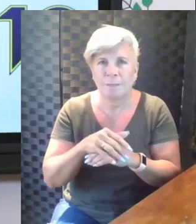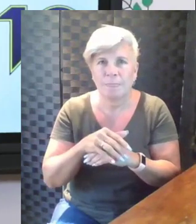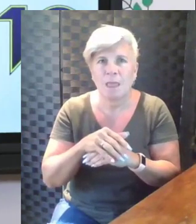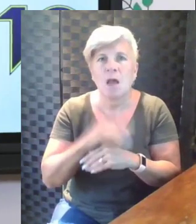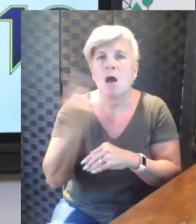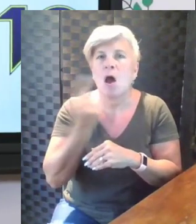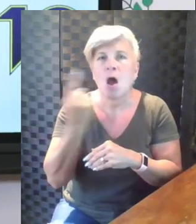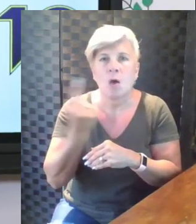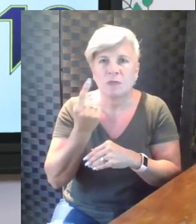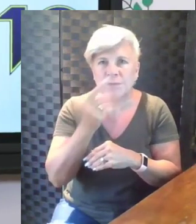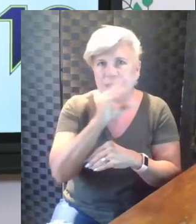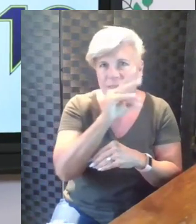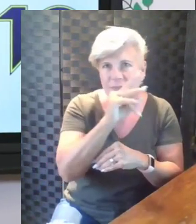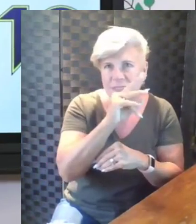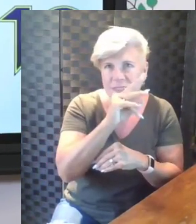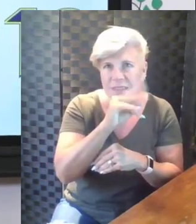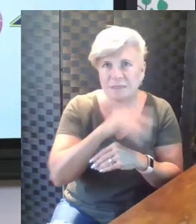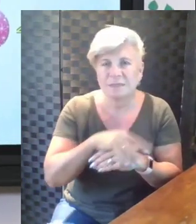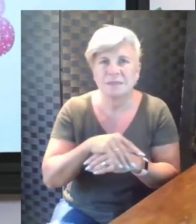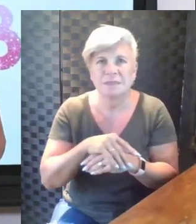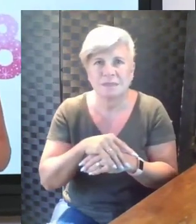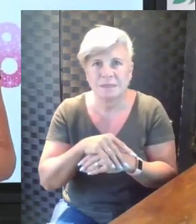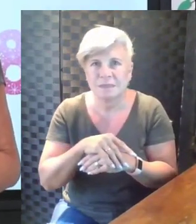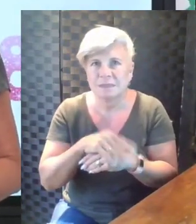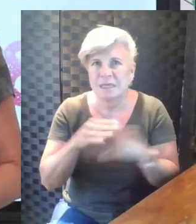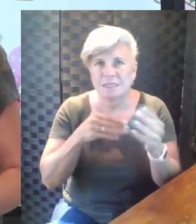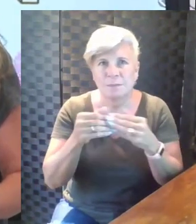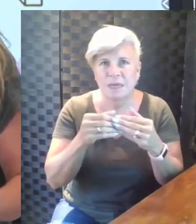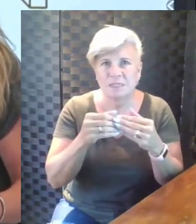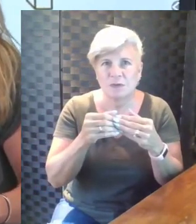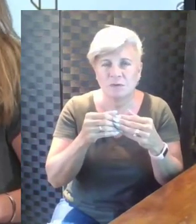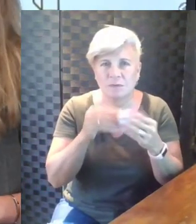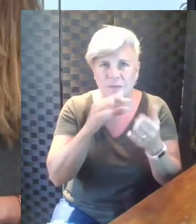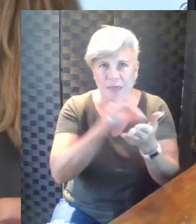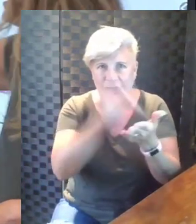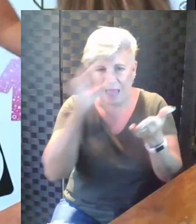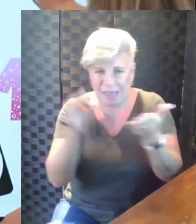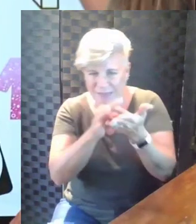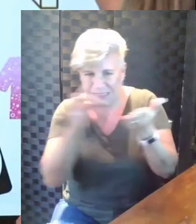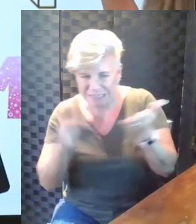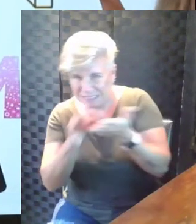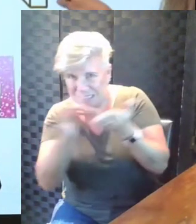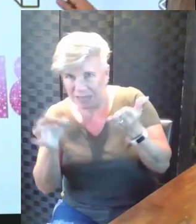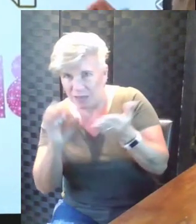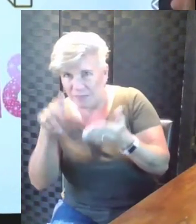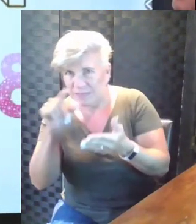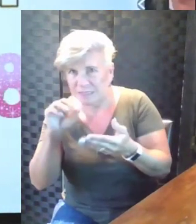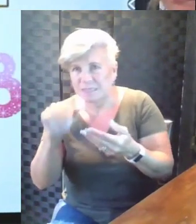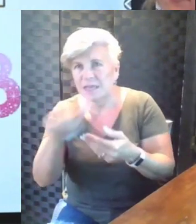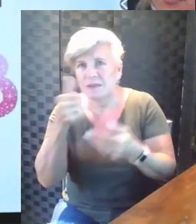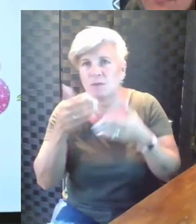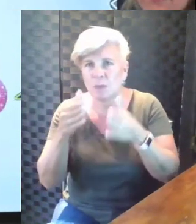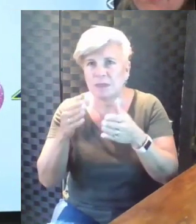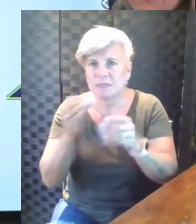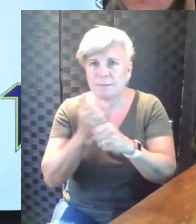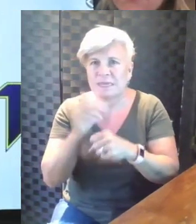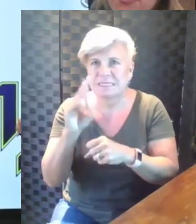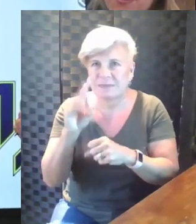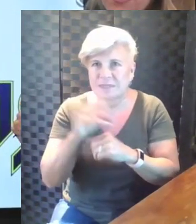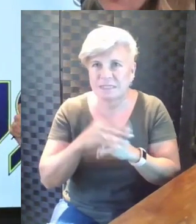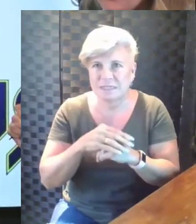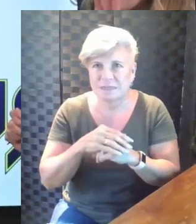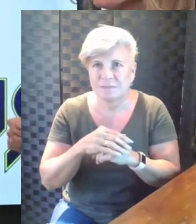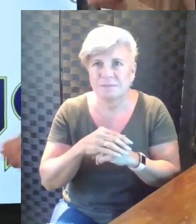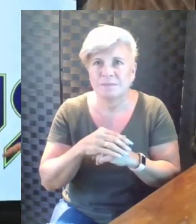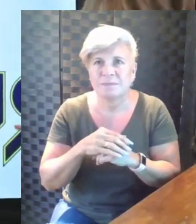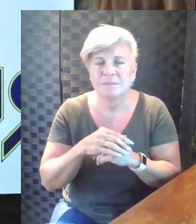will always be 17, even if we take those counters out of the 10 frame, and this is another way that we can make 17.